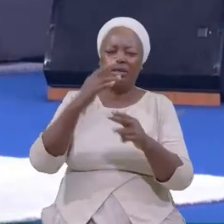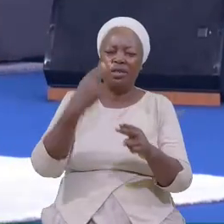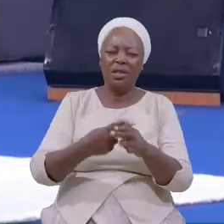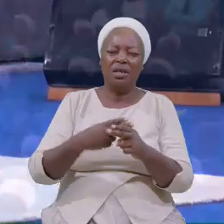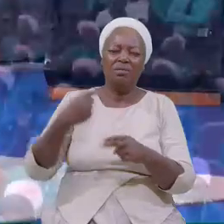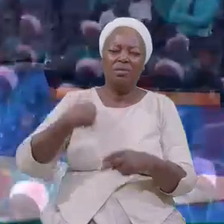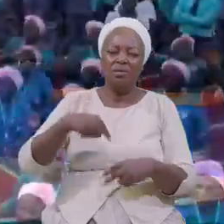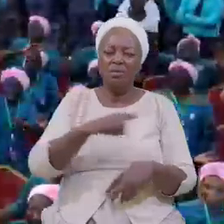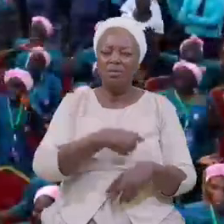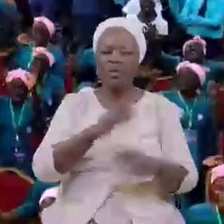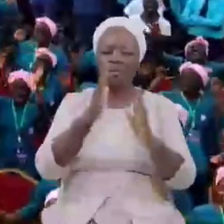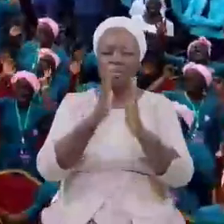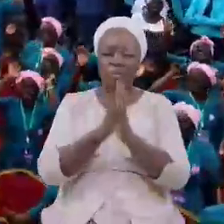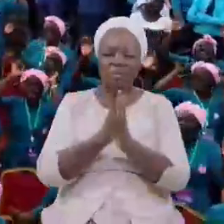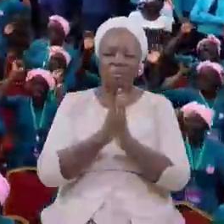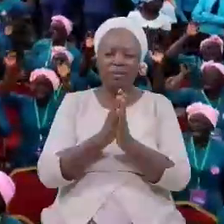we pray.